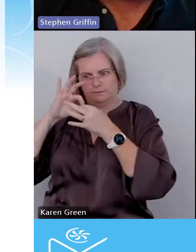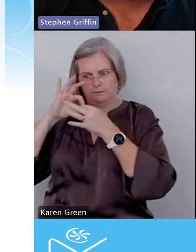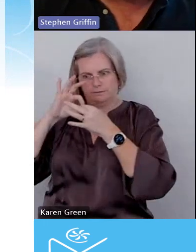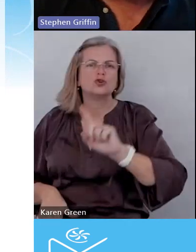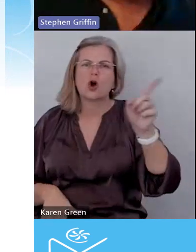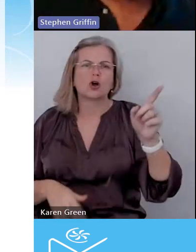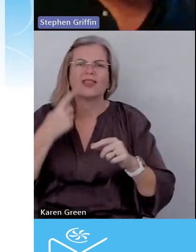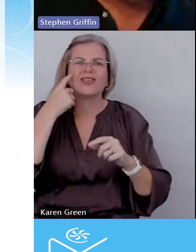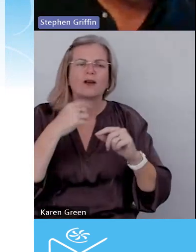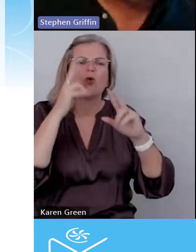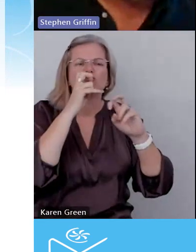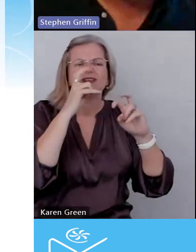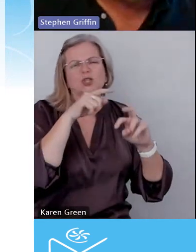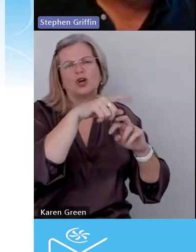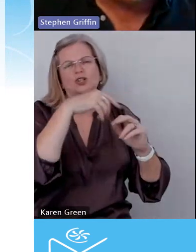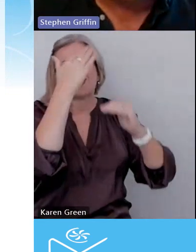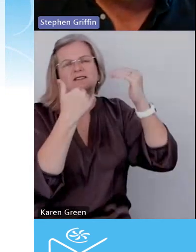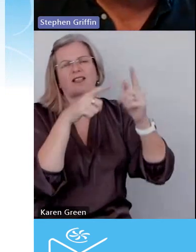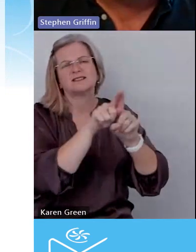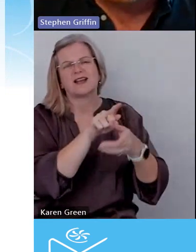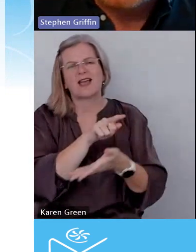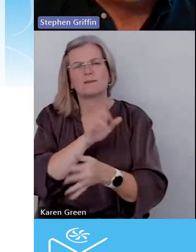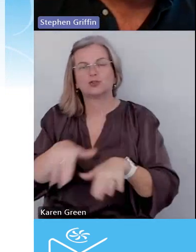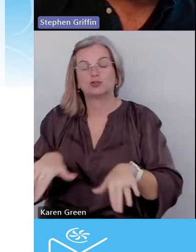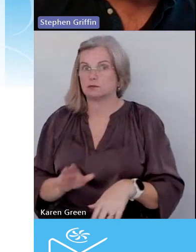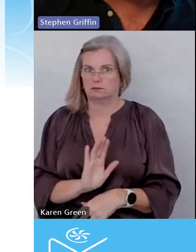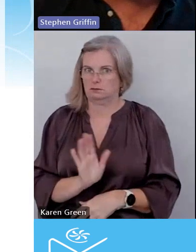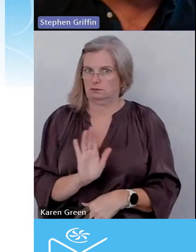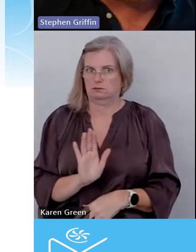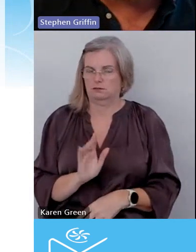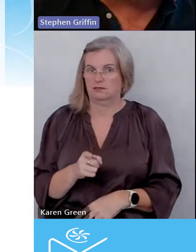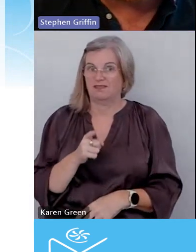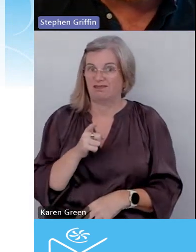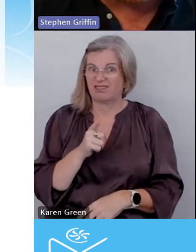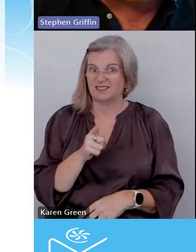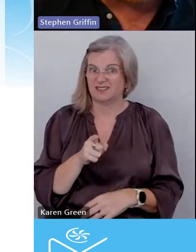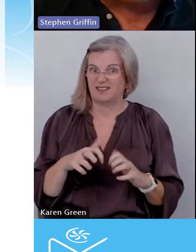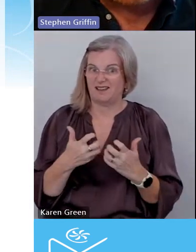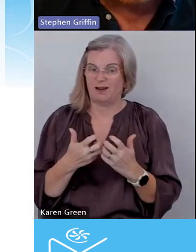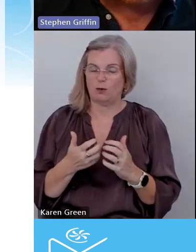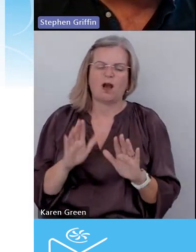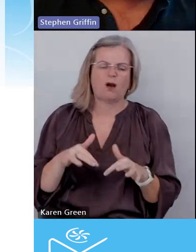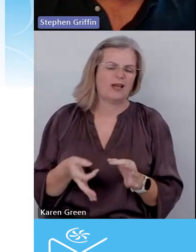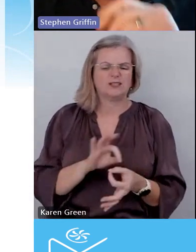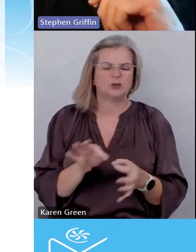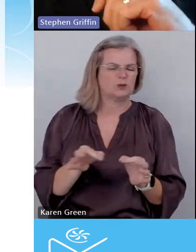excuse really over recent history to try and not really do very much about children and the problems that they